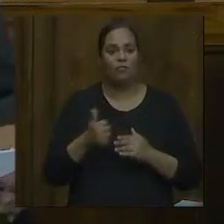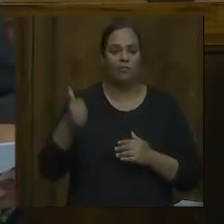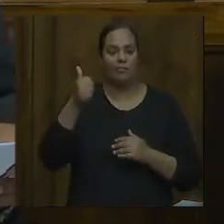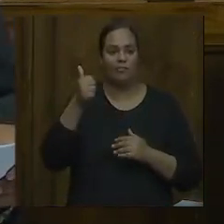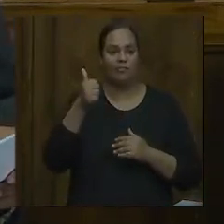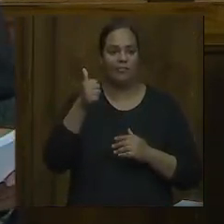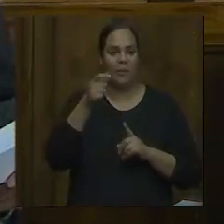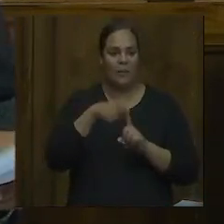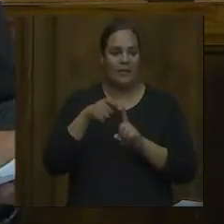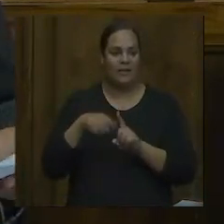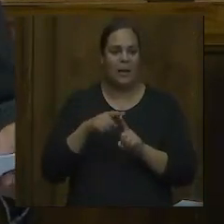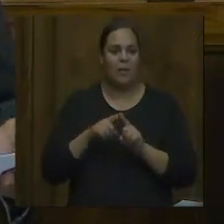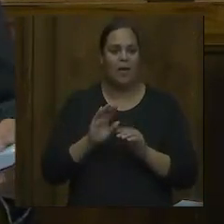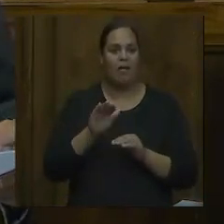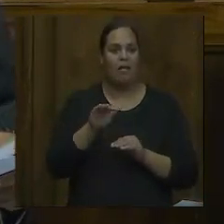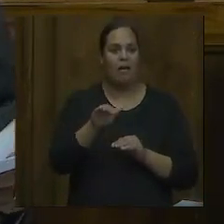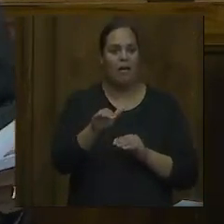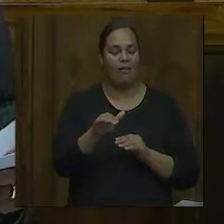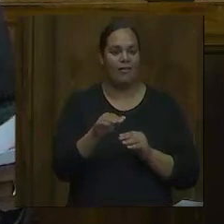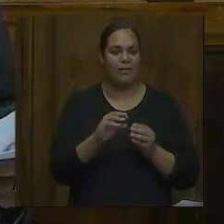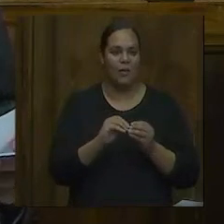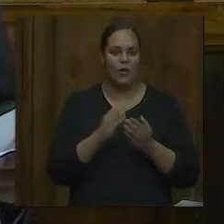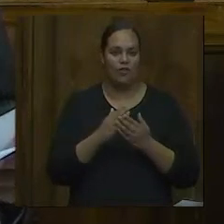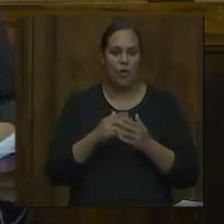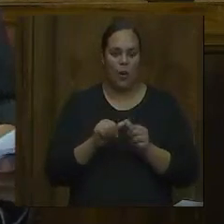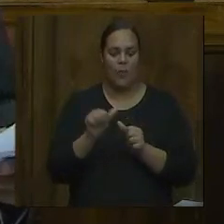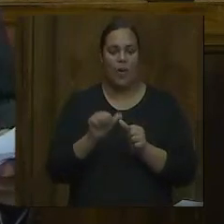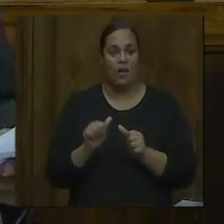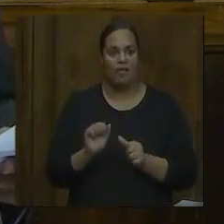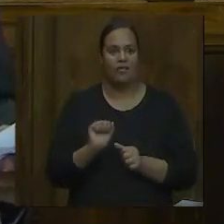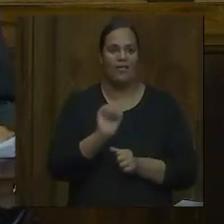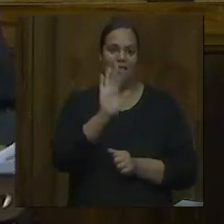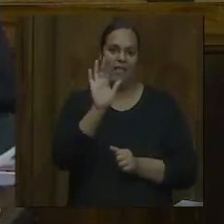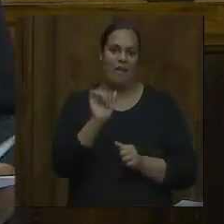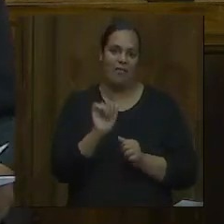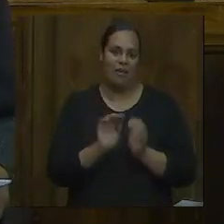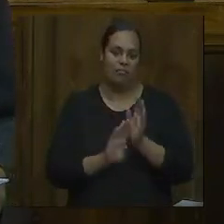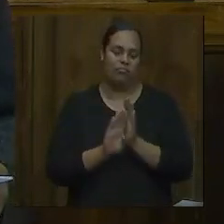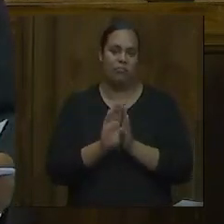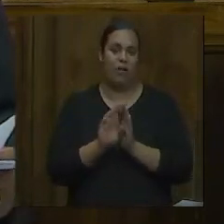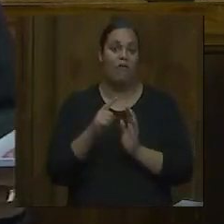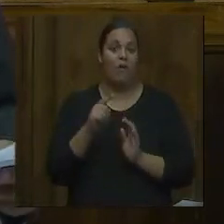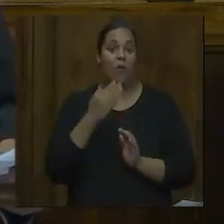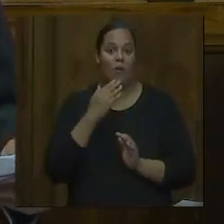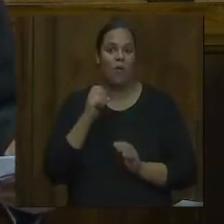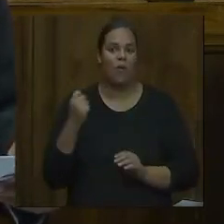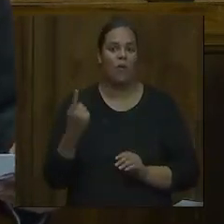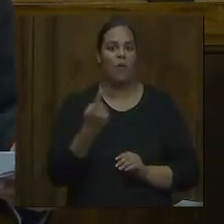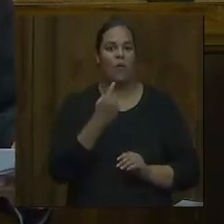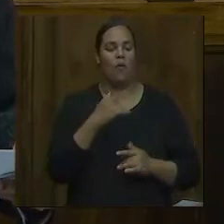officials, but to lend a hand to ensure a better South Africa for all who live in